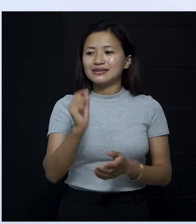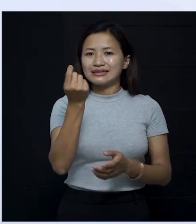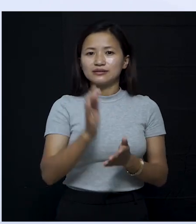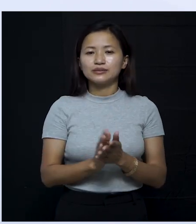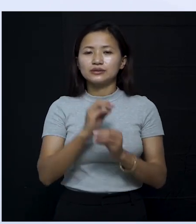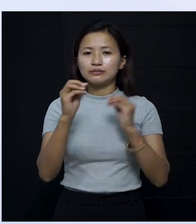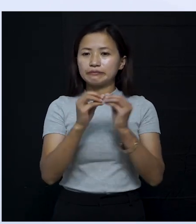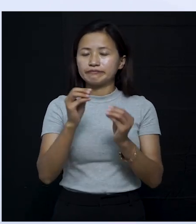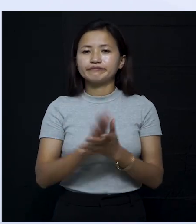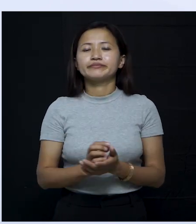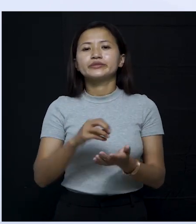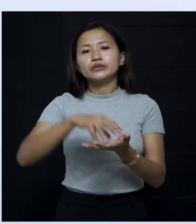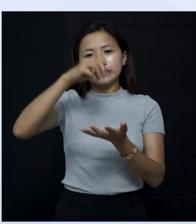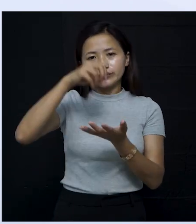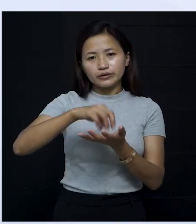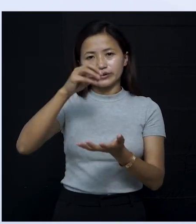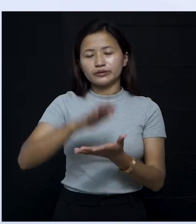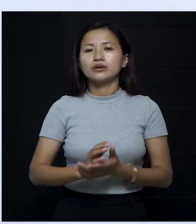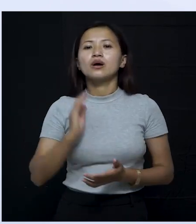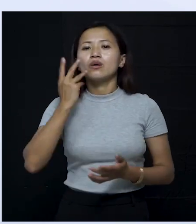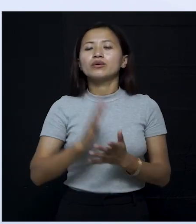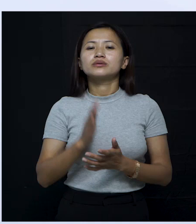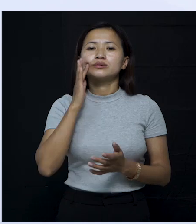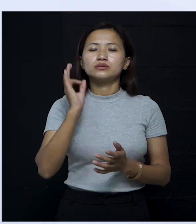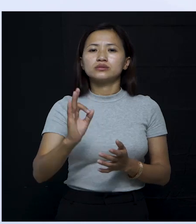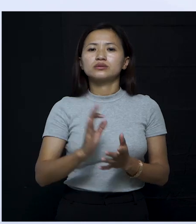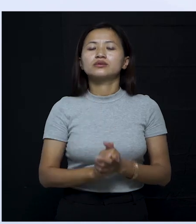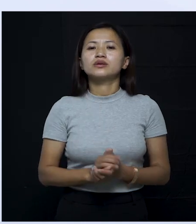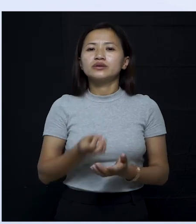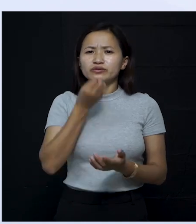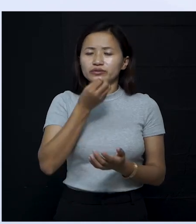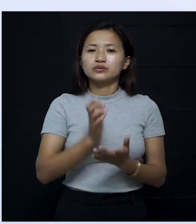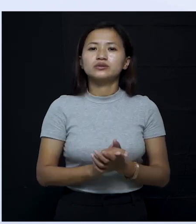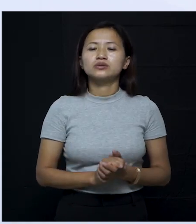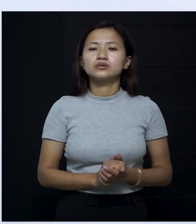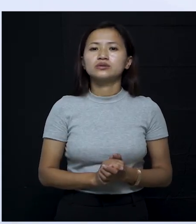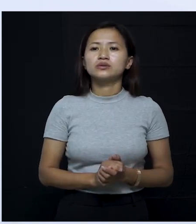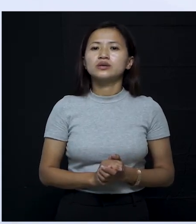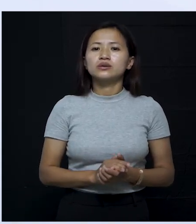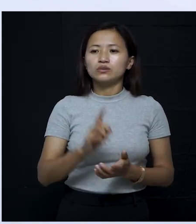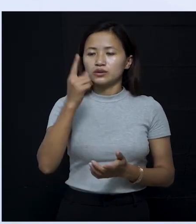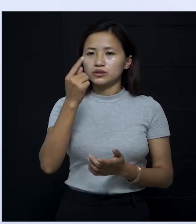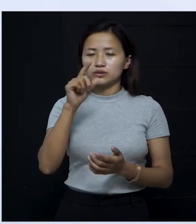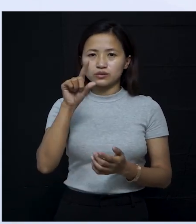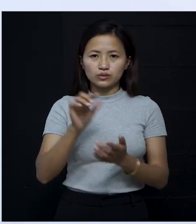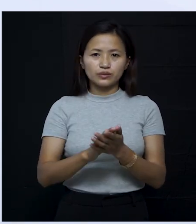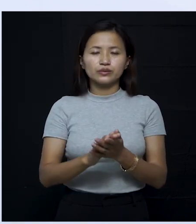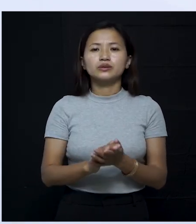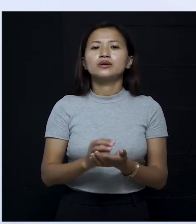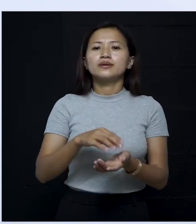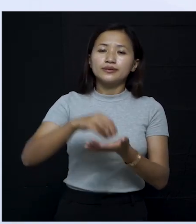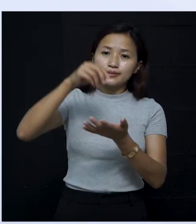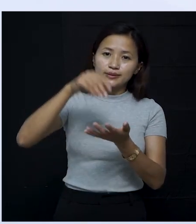bit about that rice, okay. So when we come to important crops or food, one is to do with rice. Then